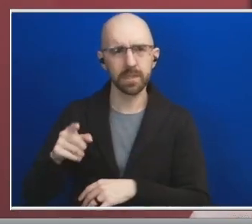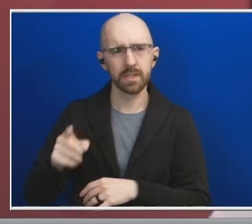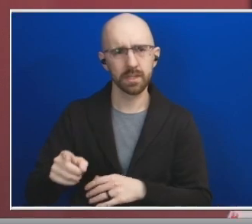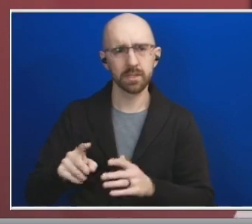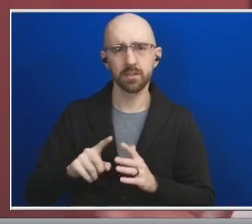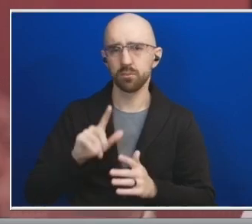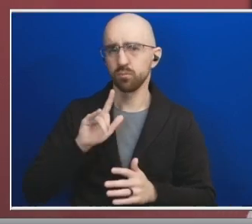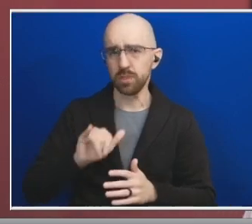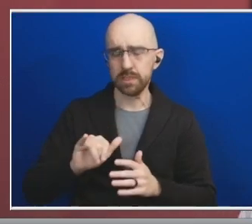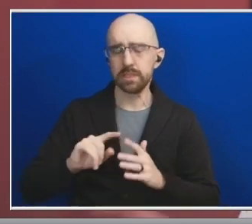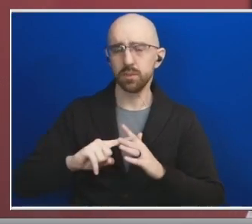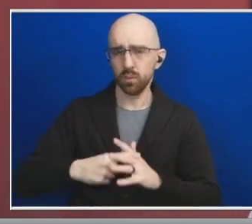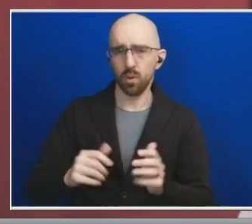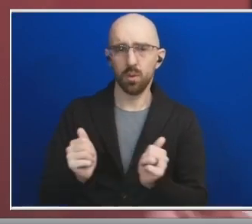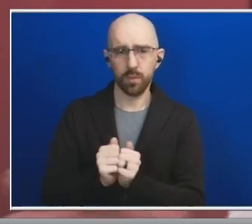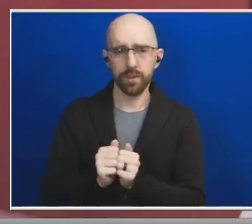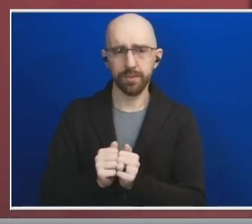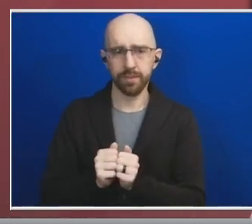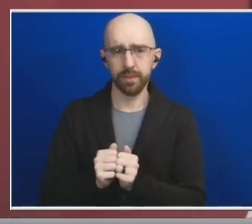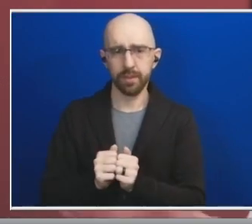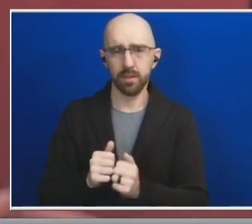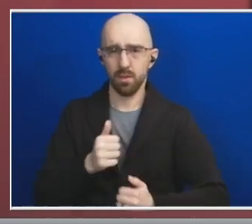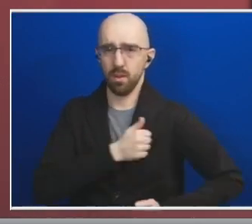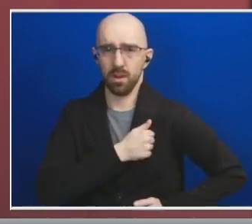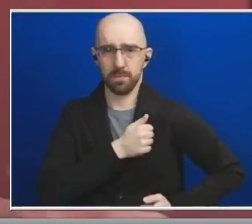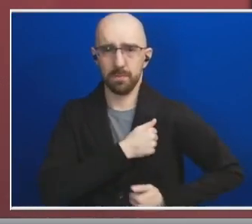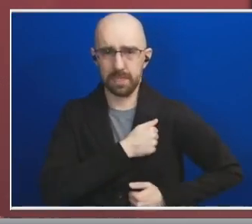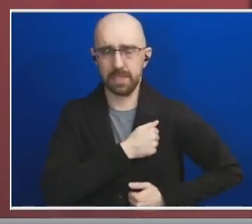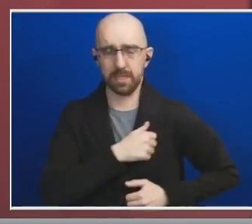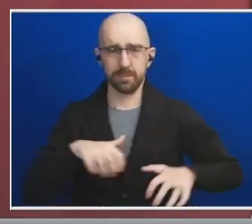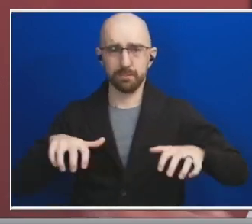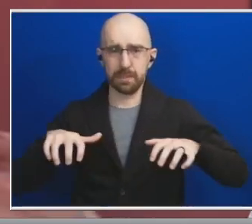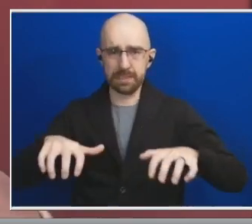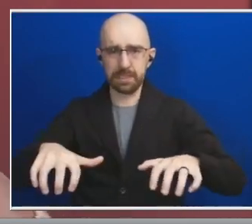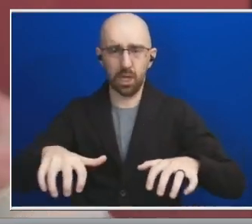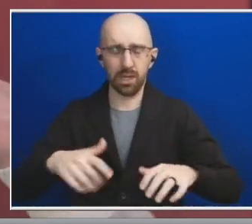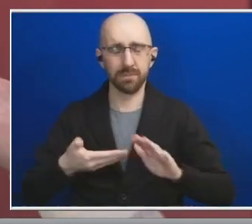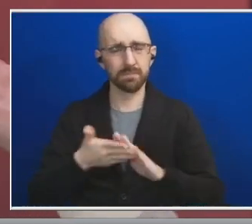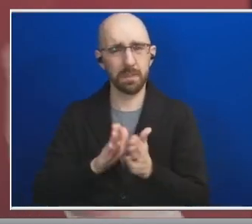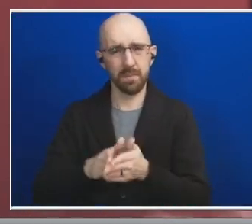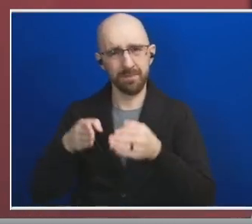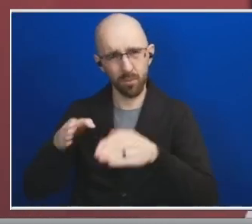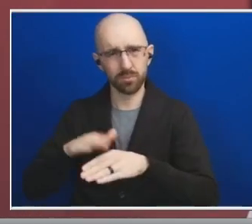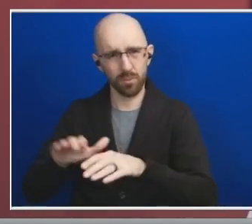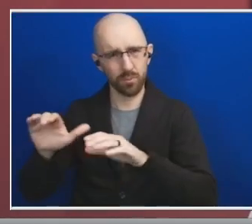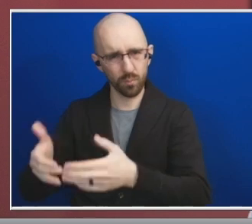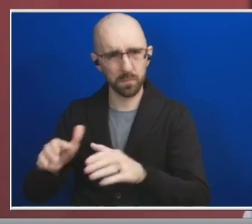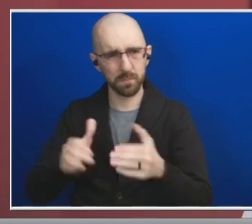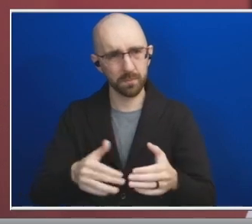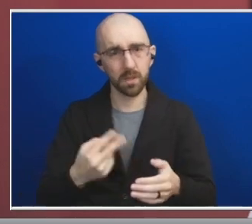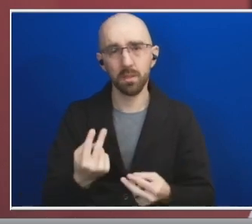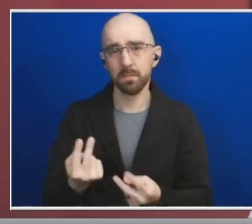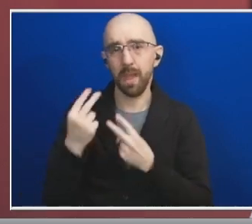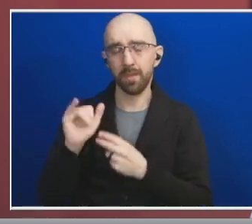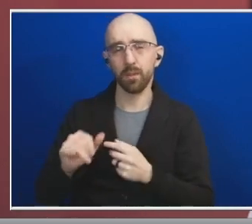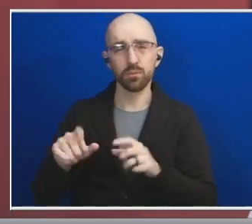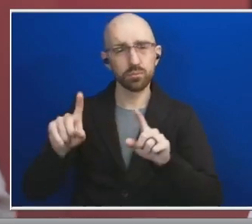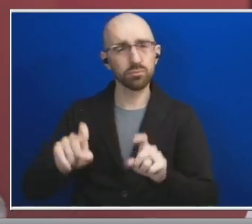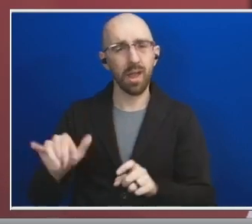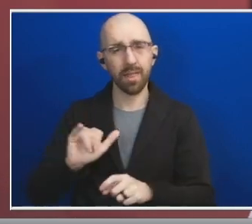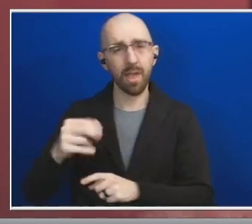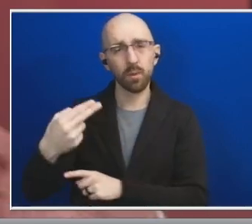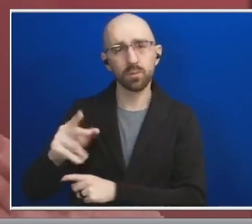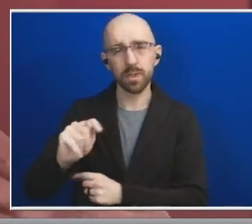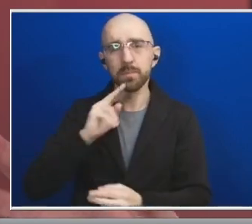know, the army, the military, and then it got a little bit more focused on these groups. And if you look back at those trials, like Dr. Thompson mentioned, it was really